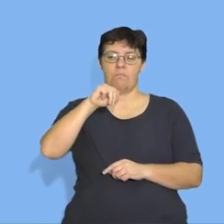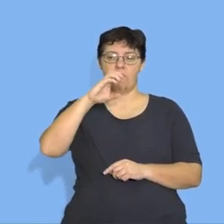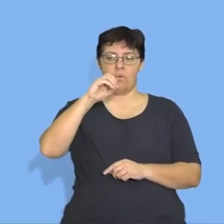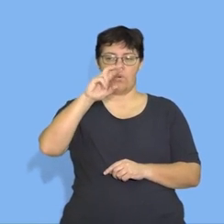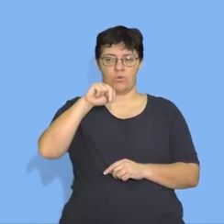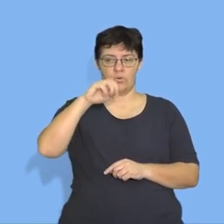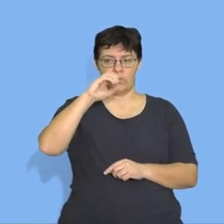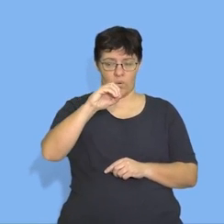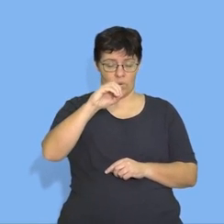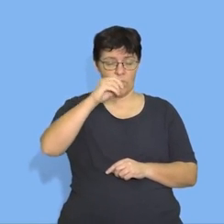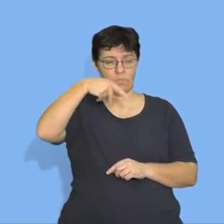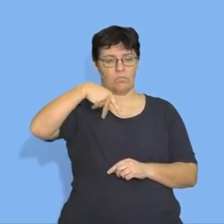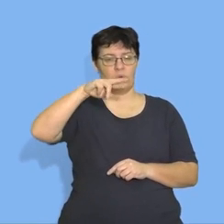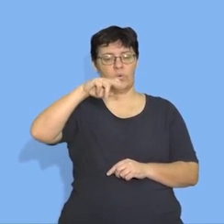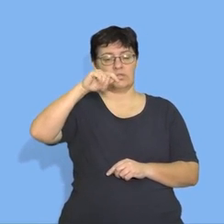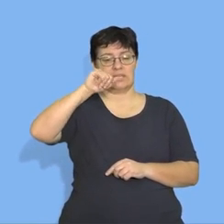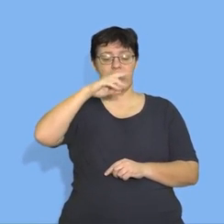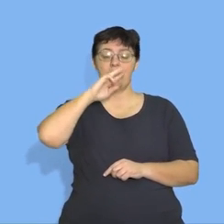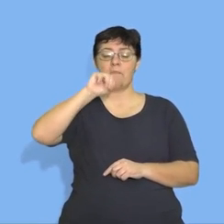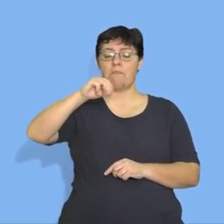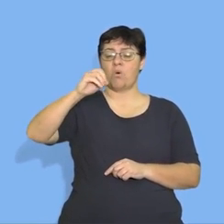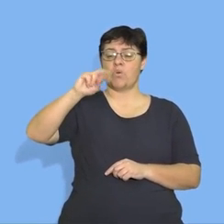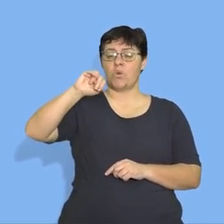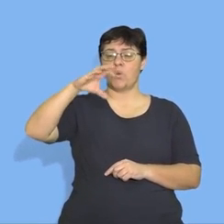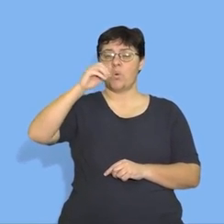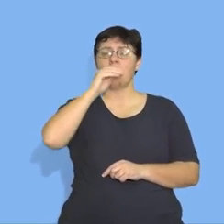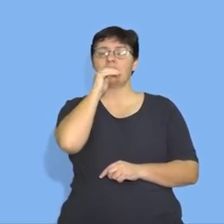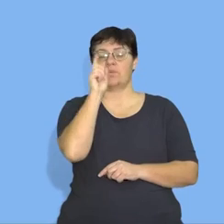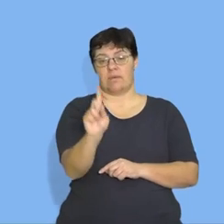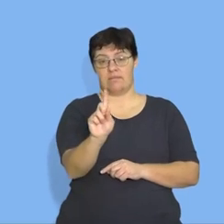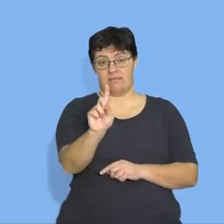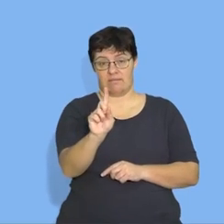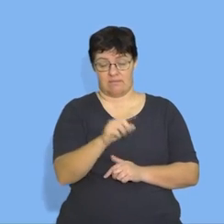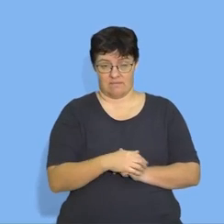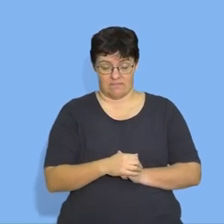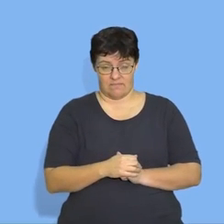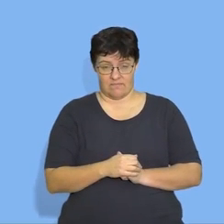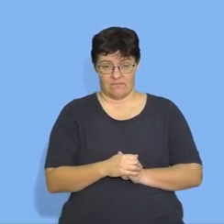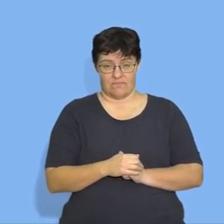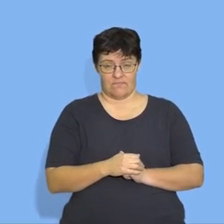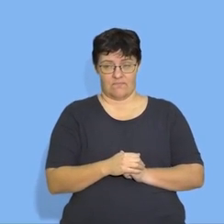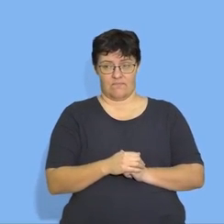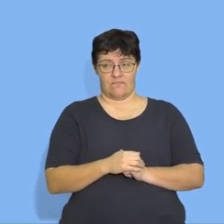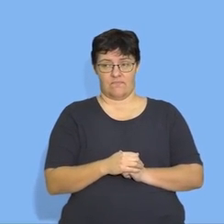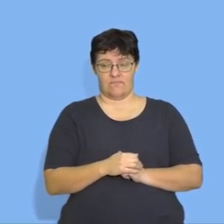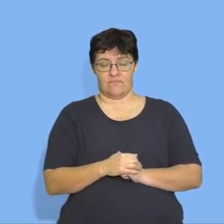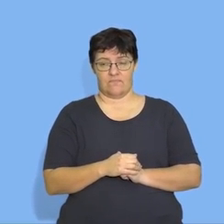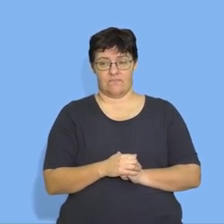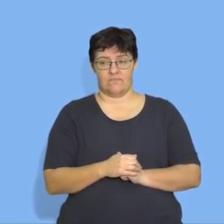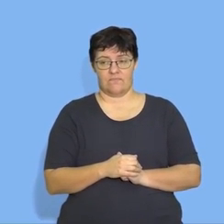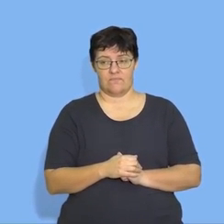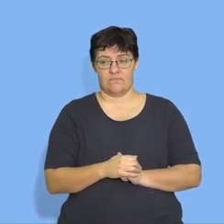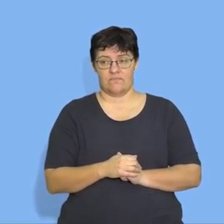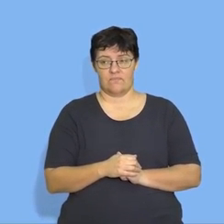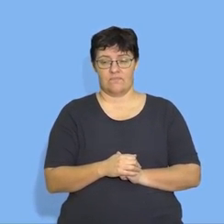word mono means 1, right? Take note of that. Mono means